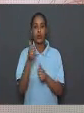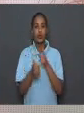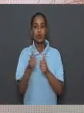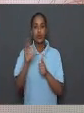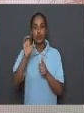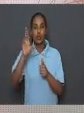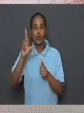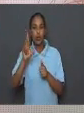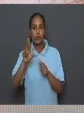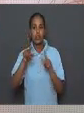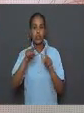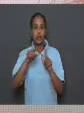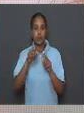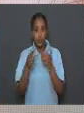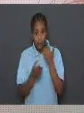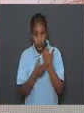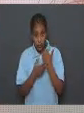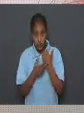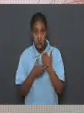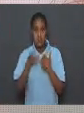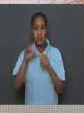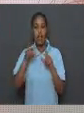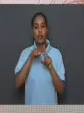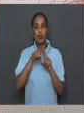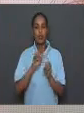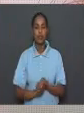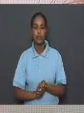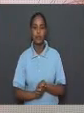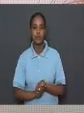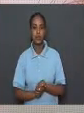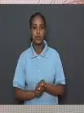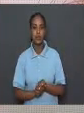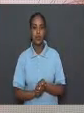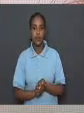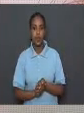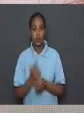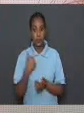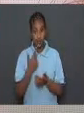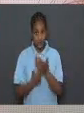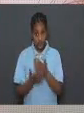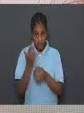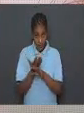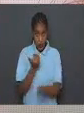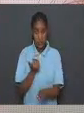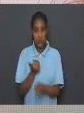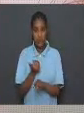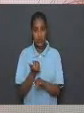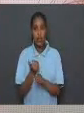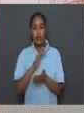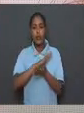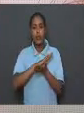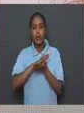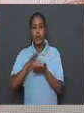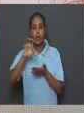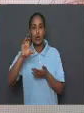which chromium is to be deposited at the cathode. As we discussed before, the